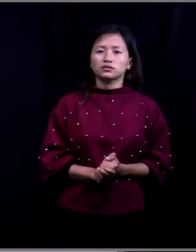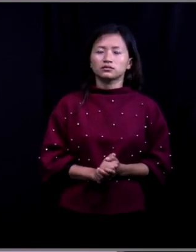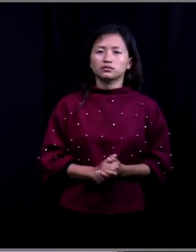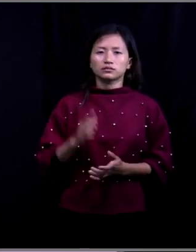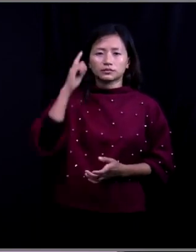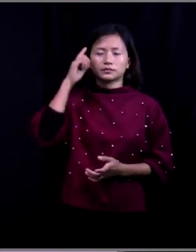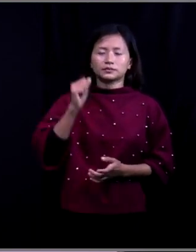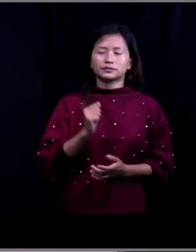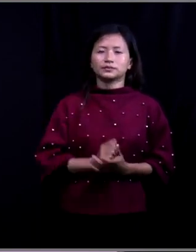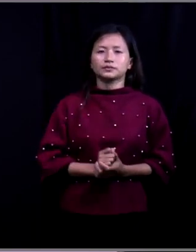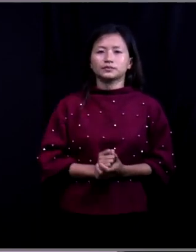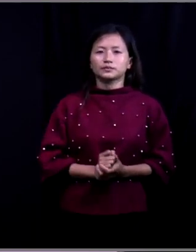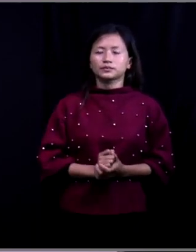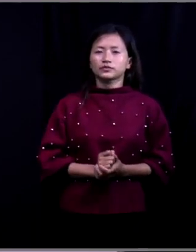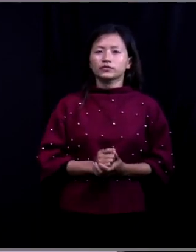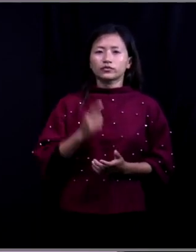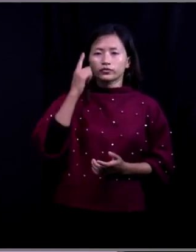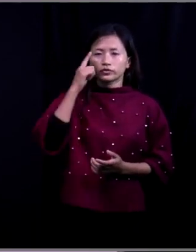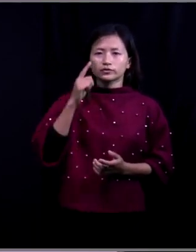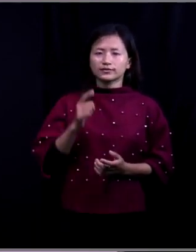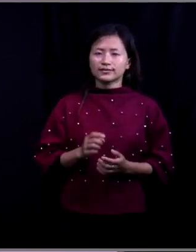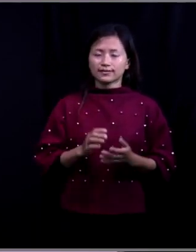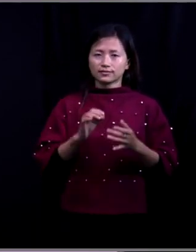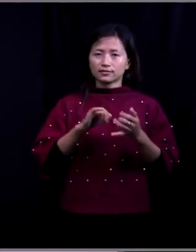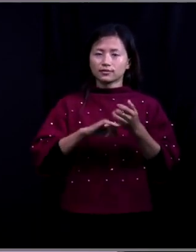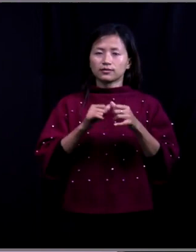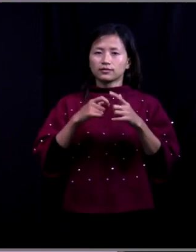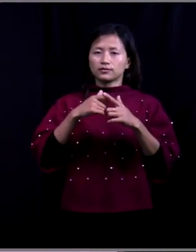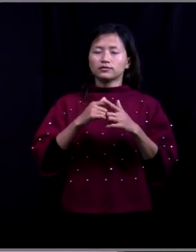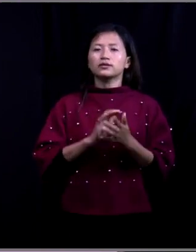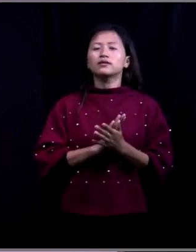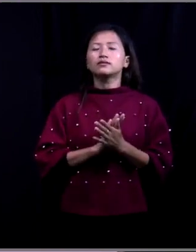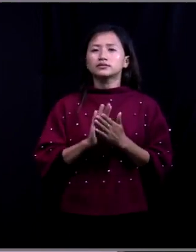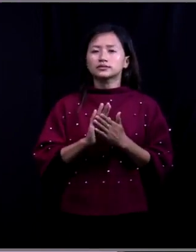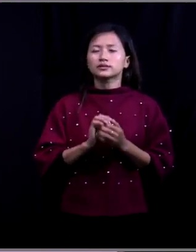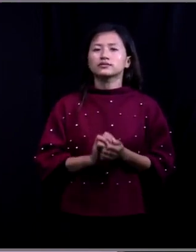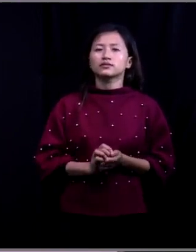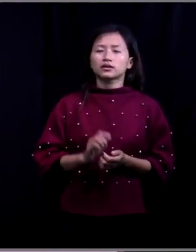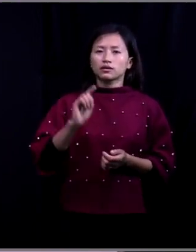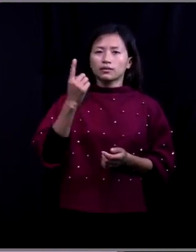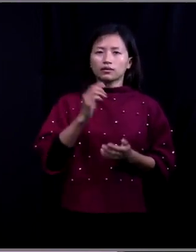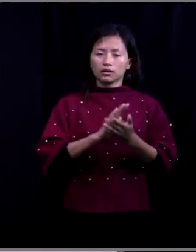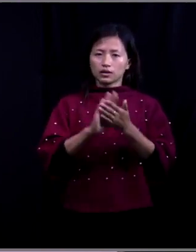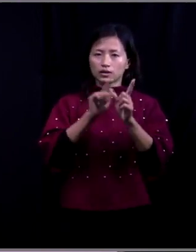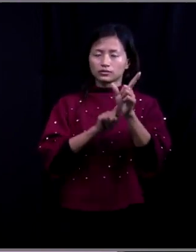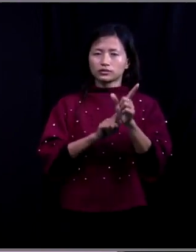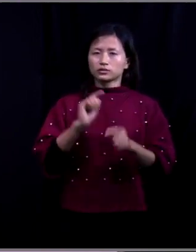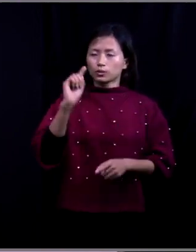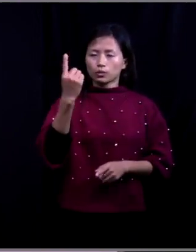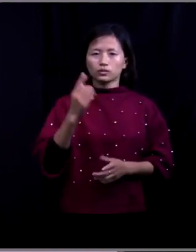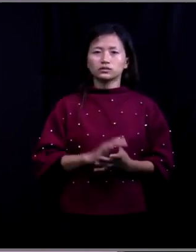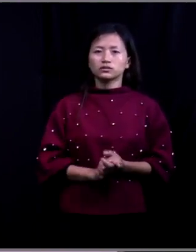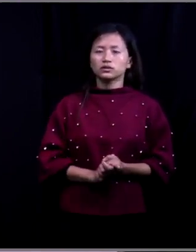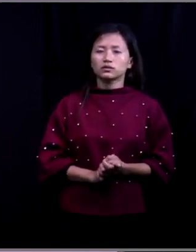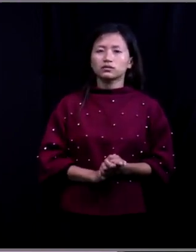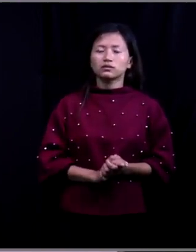Now remember that for the sake of simplicity, I've used the mass of hydrogen as 1. But the actual mass